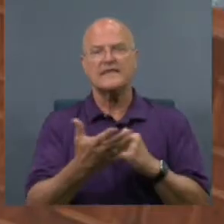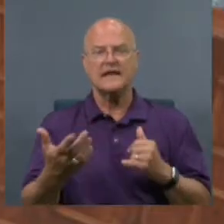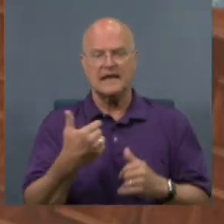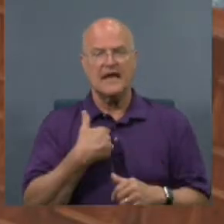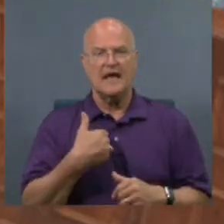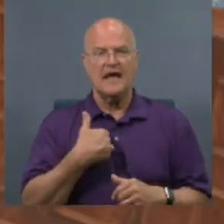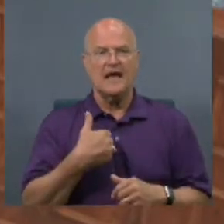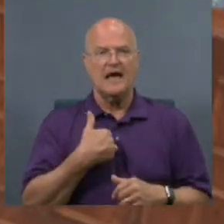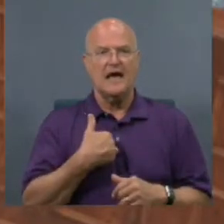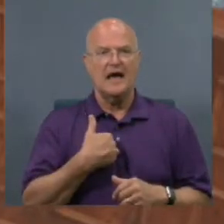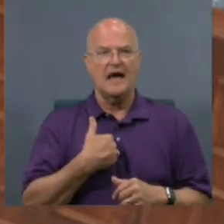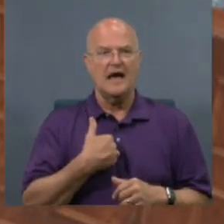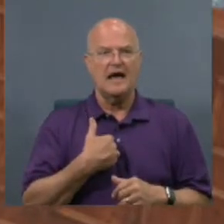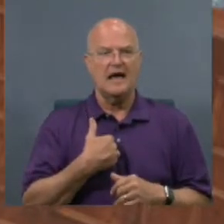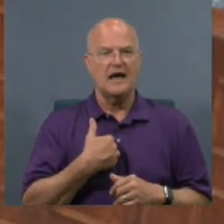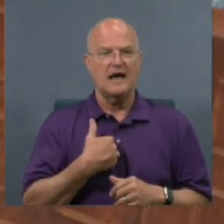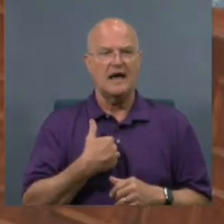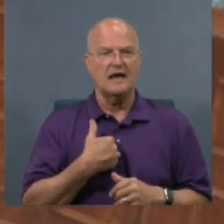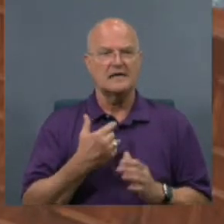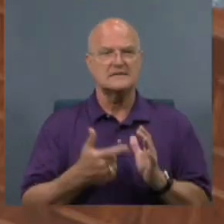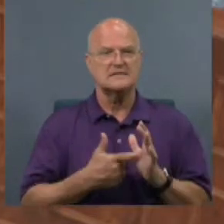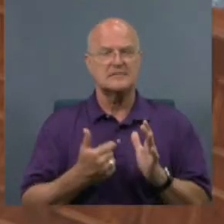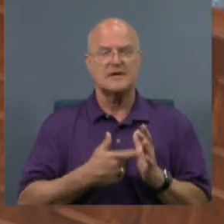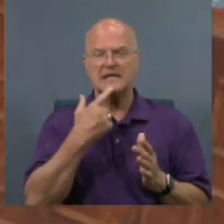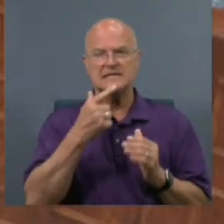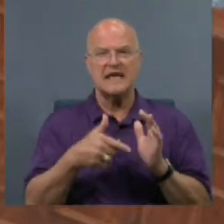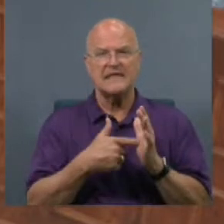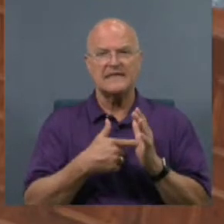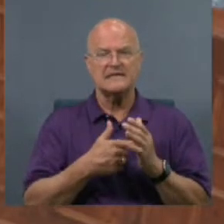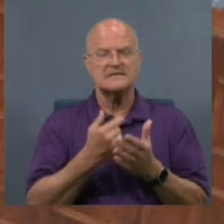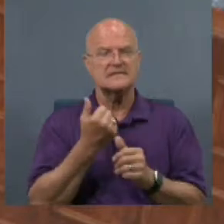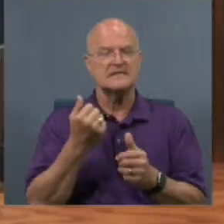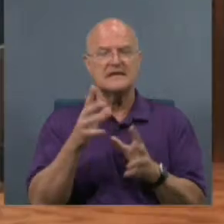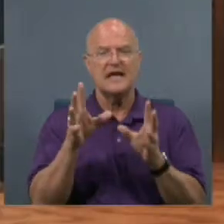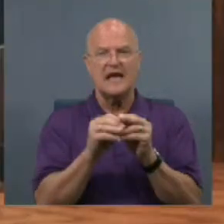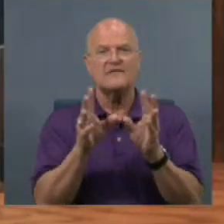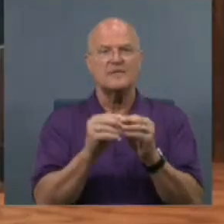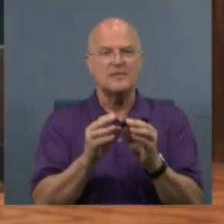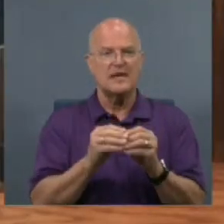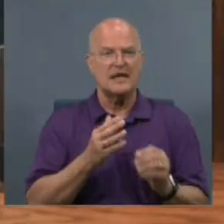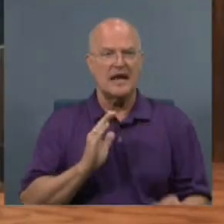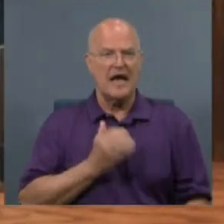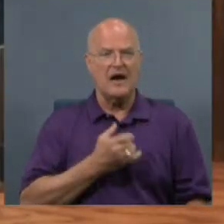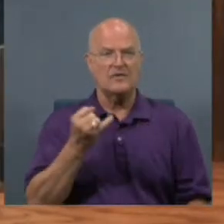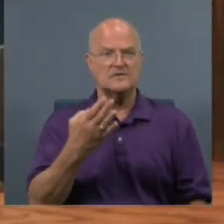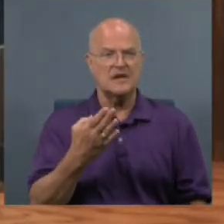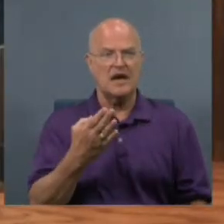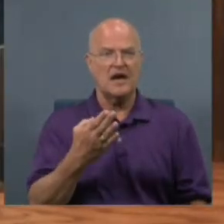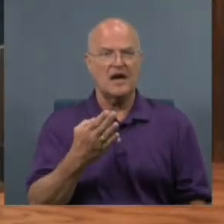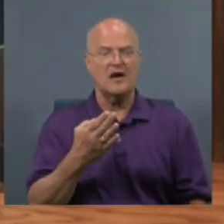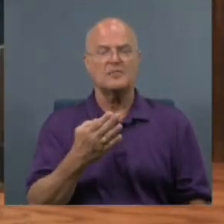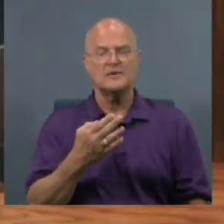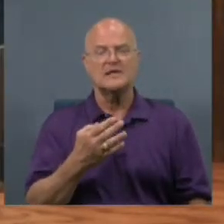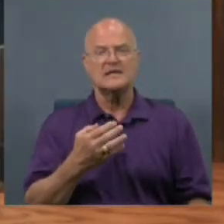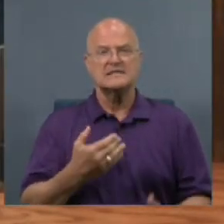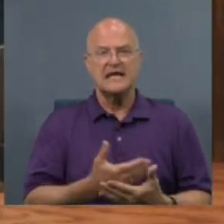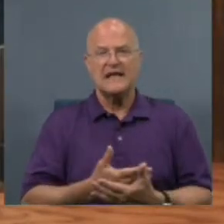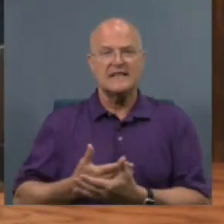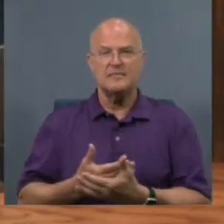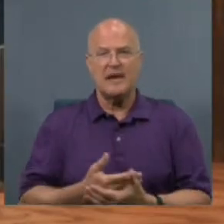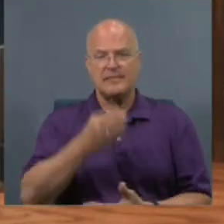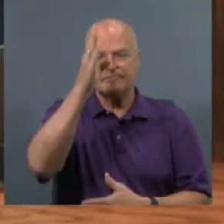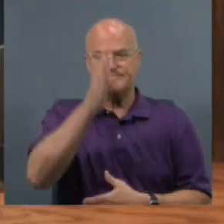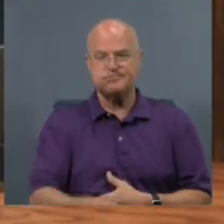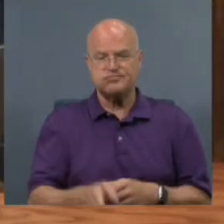and oh man, sometimes, and I say this pretty much every meeting, our job, it's cutting the baby in two, right, Solomon,